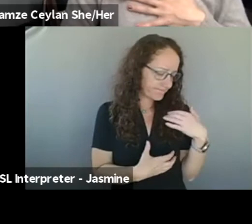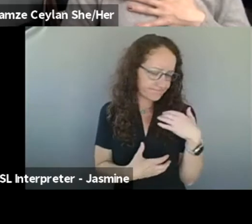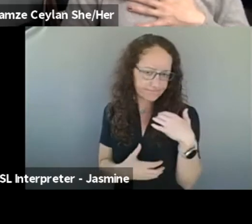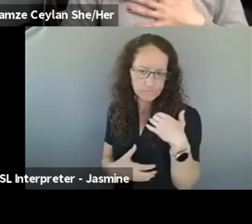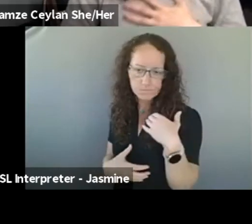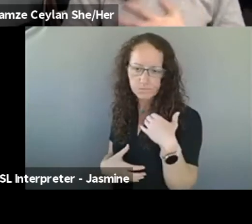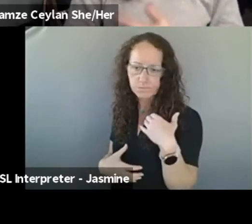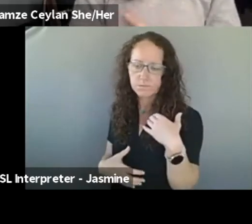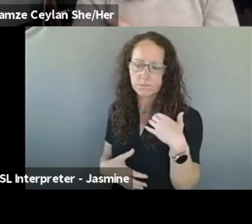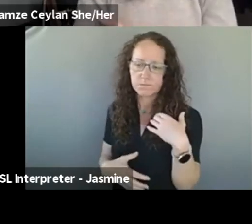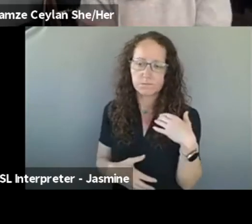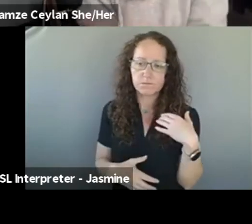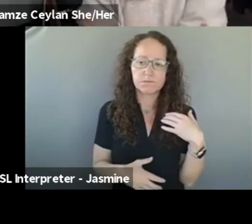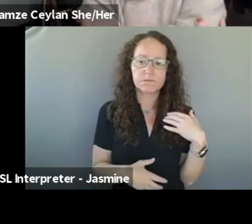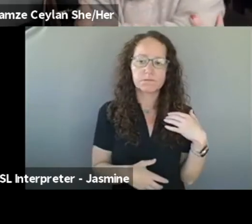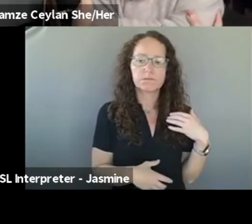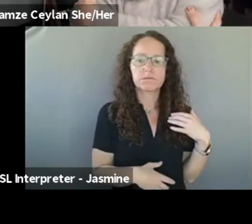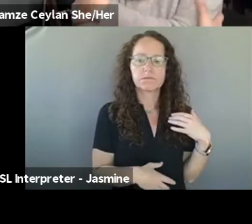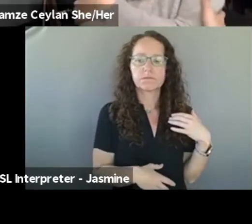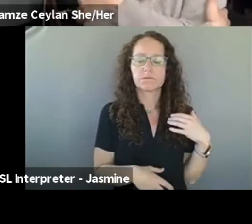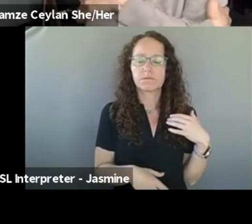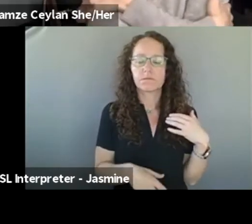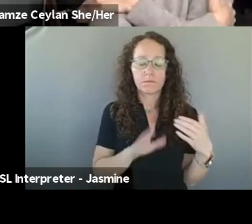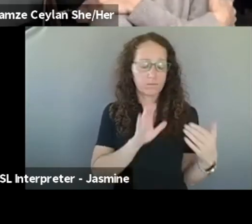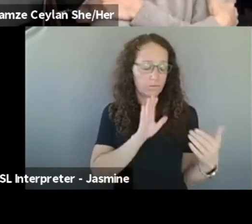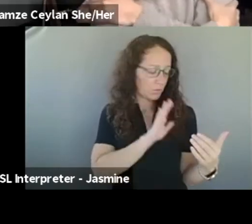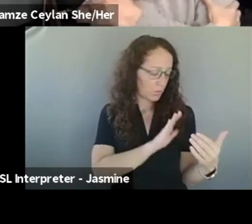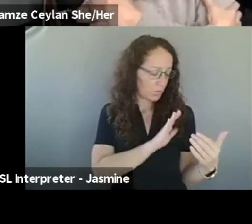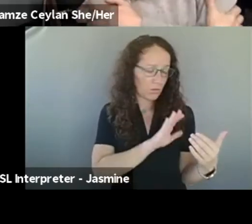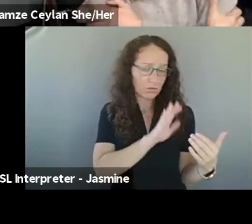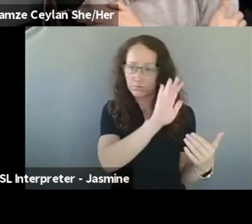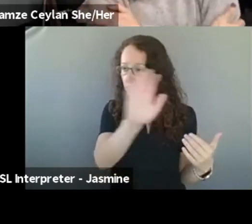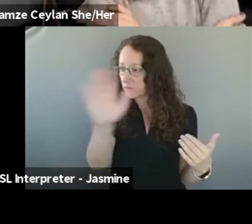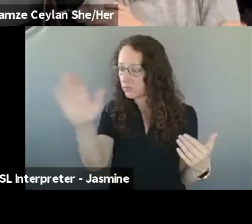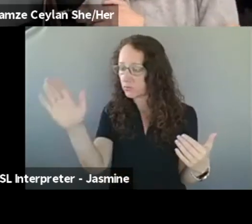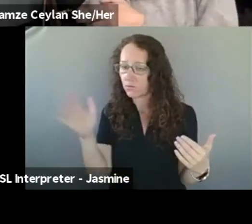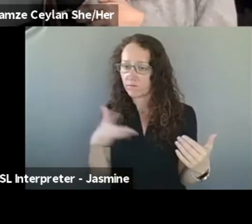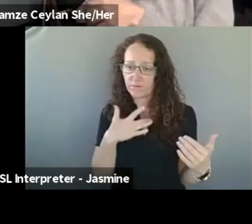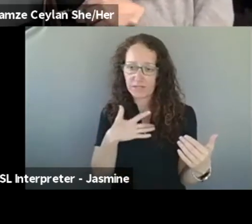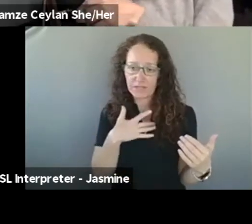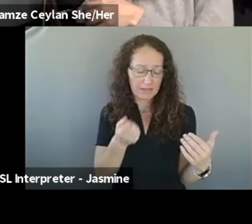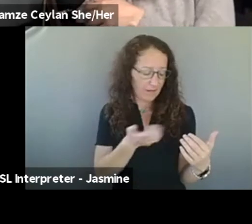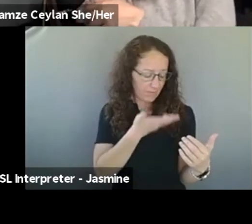Every single thing that you feel is justified.